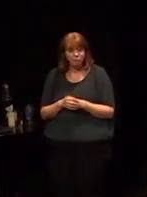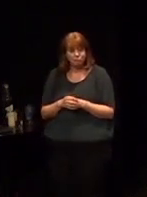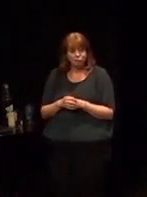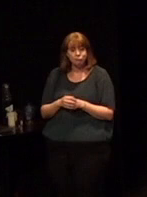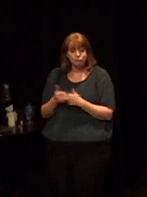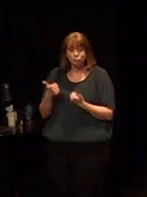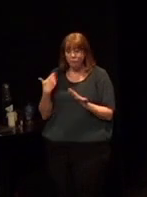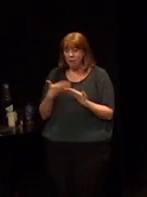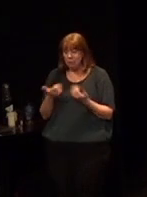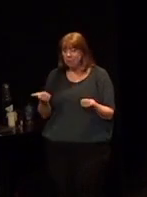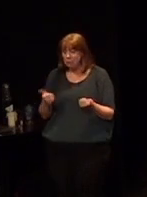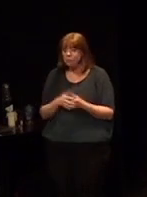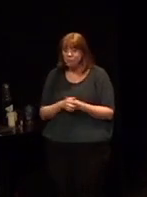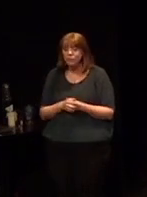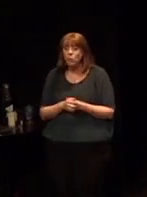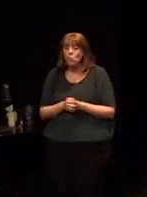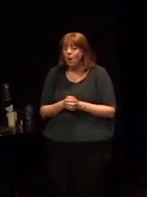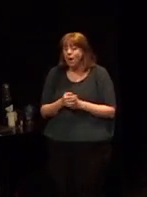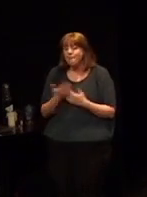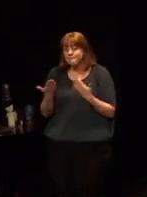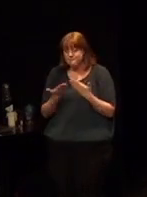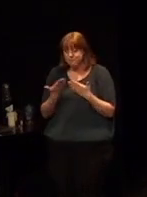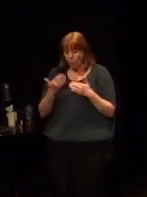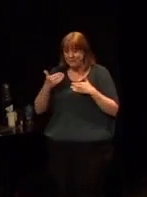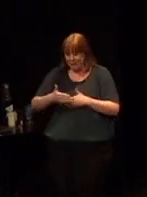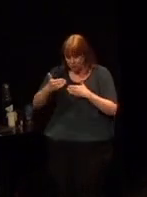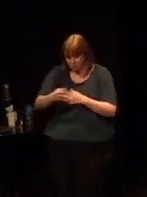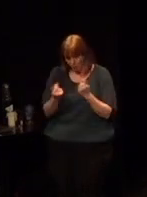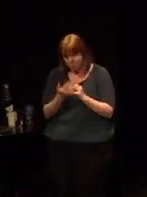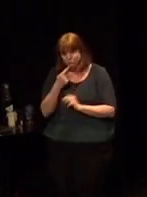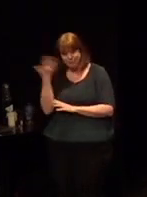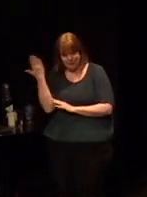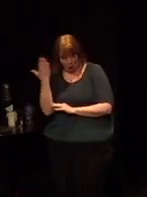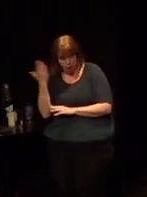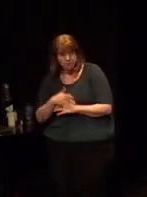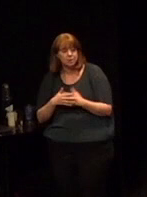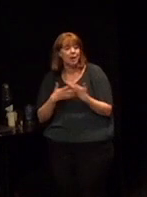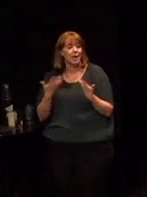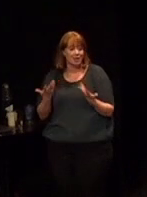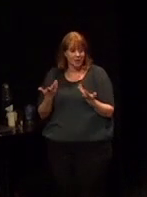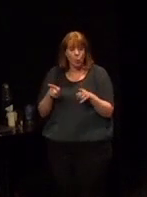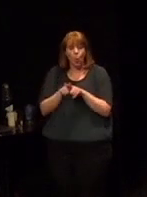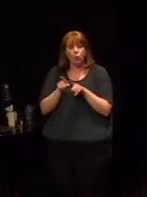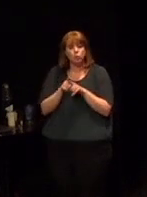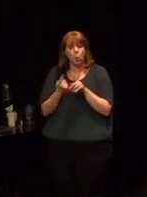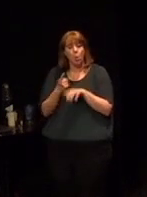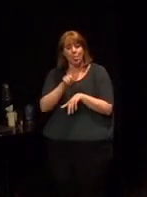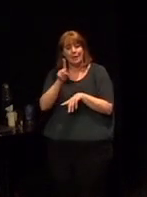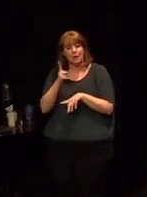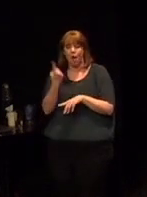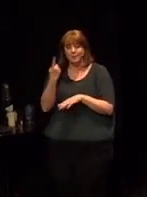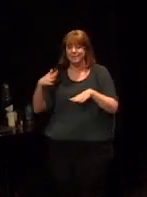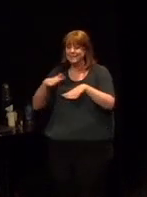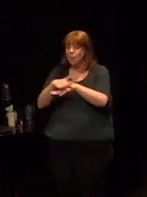Okay, how's it so far? Well, we're another fabulous couple of sessions and speakers for you. And again, some networking upstairs where you've just